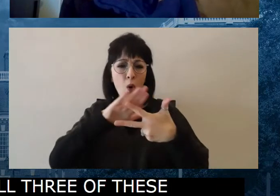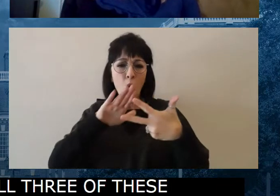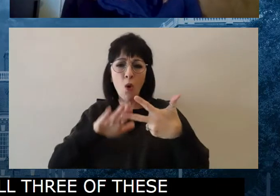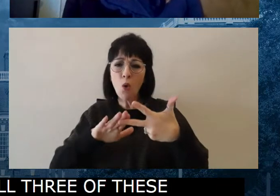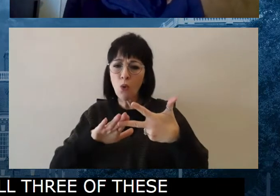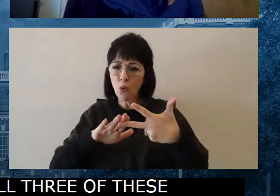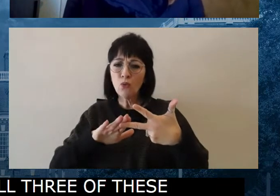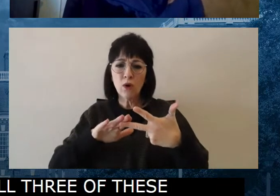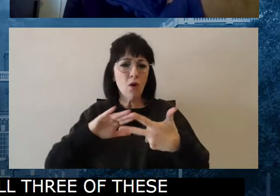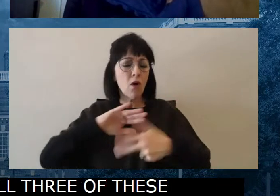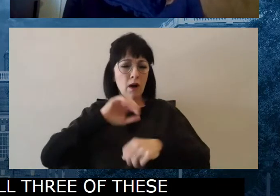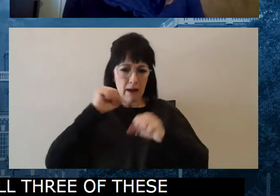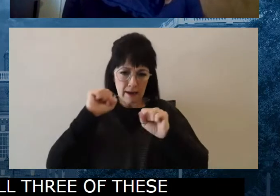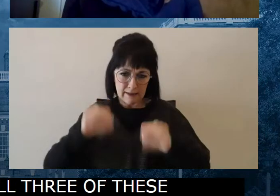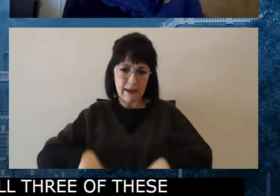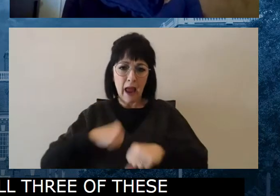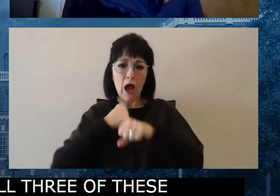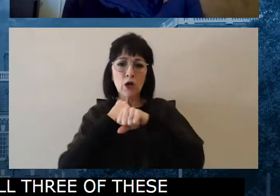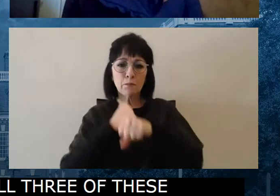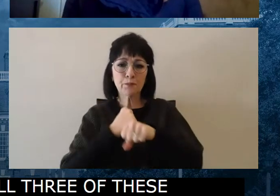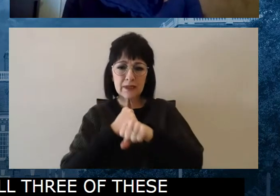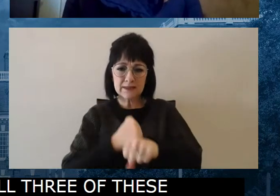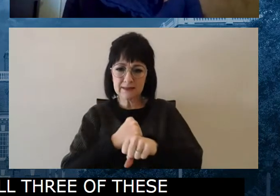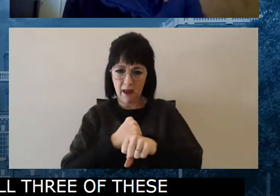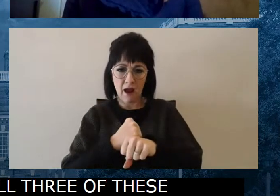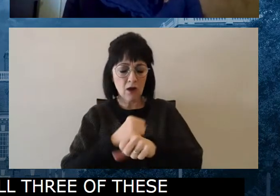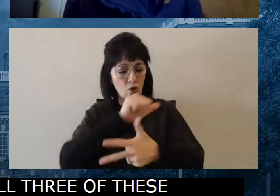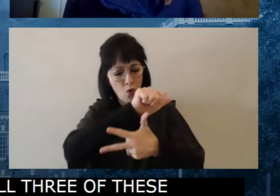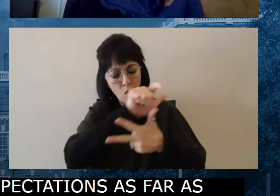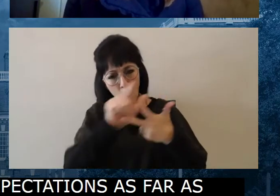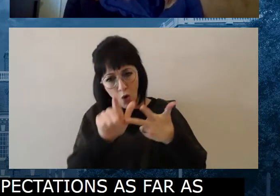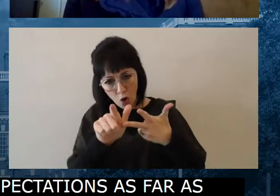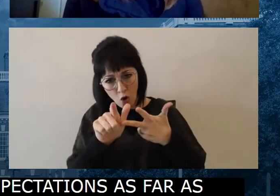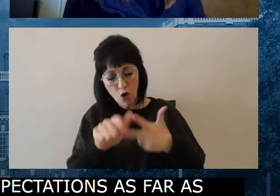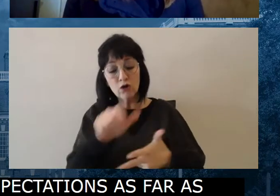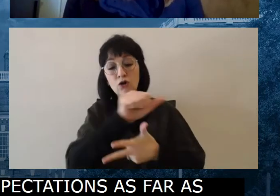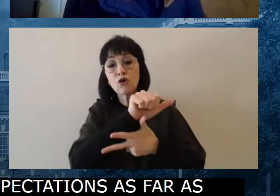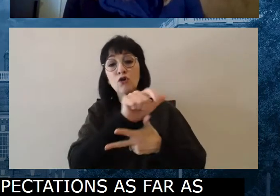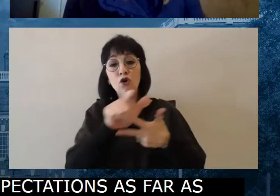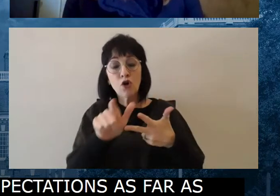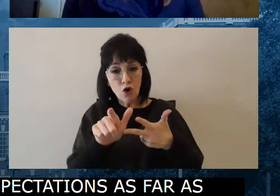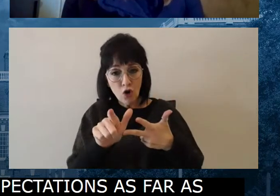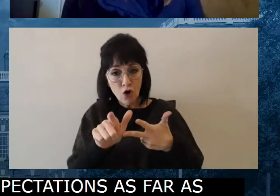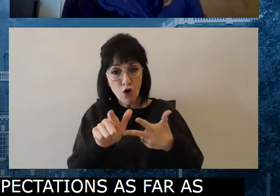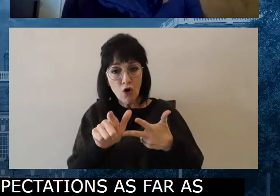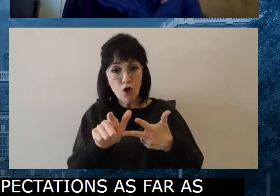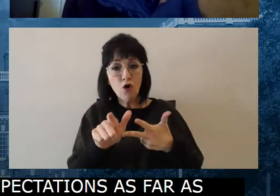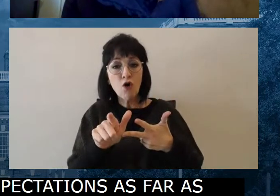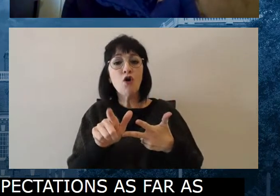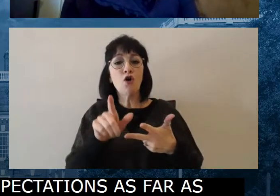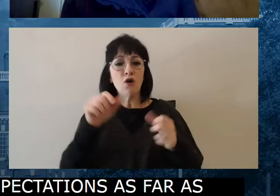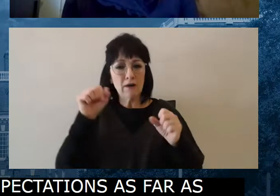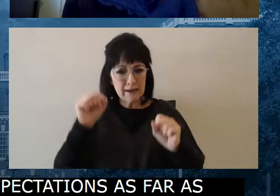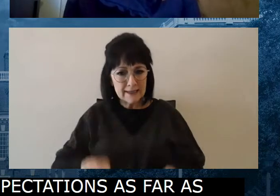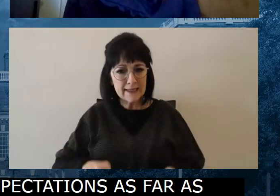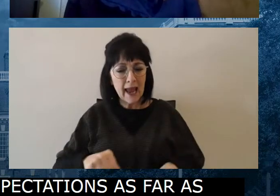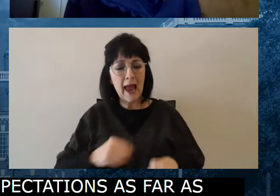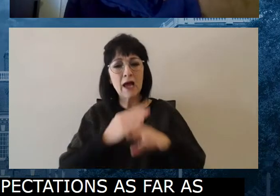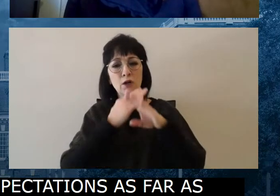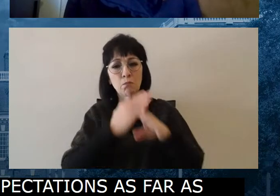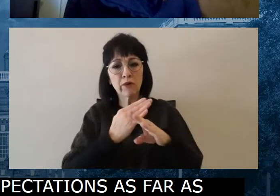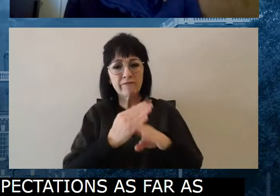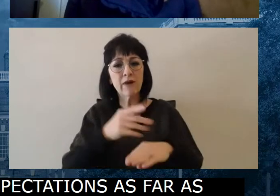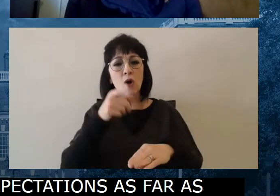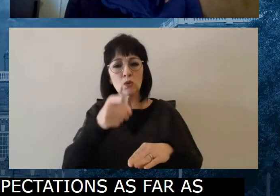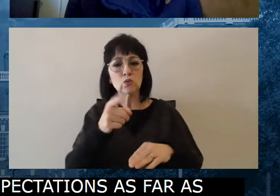as effectiveness. All three of these vaccines are 100% effective in preventing